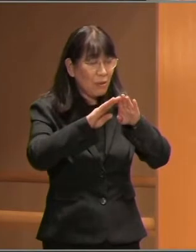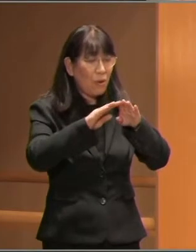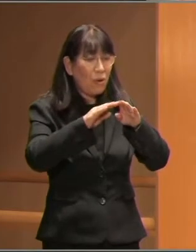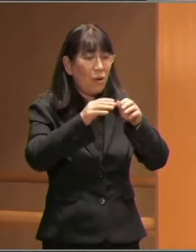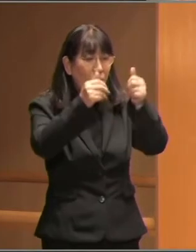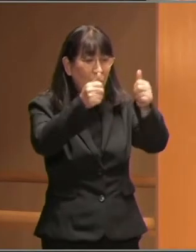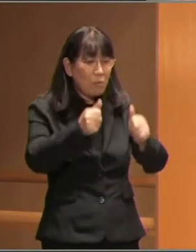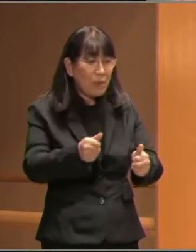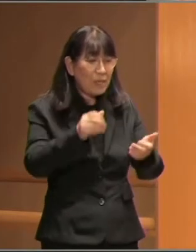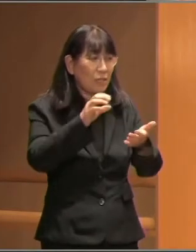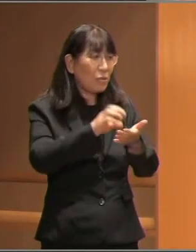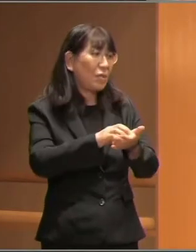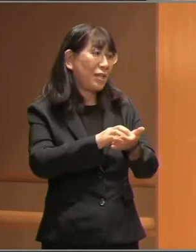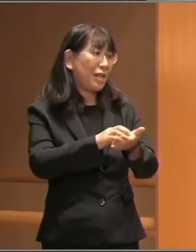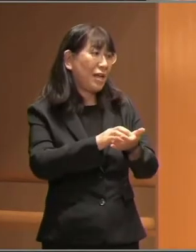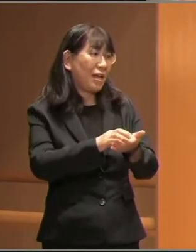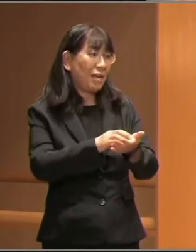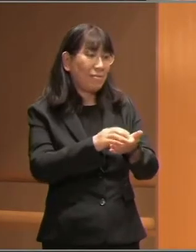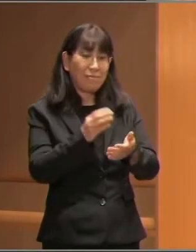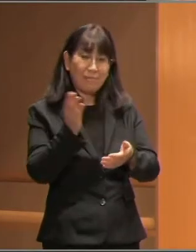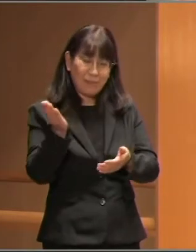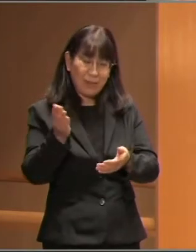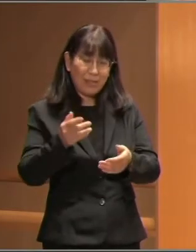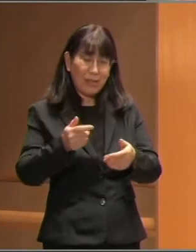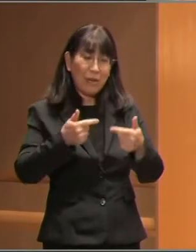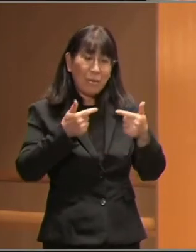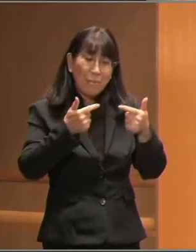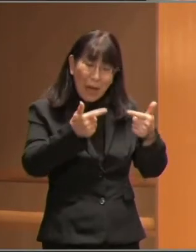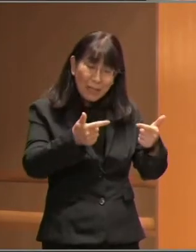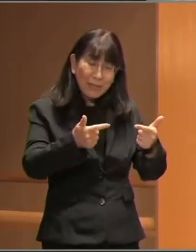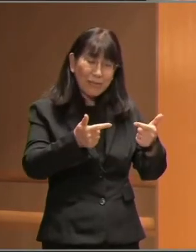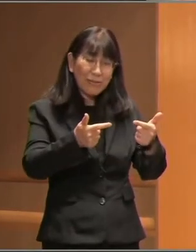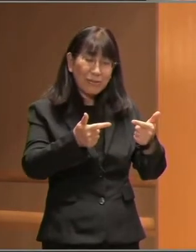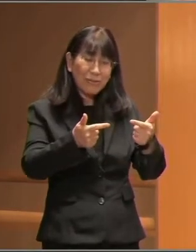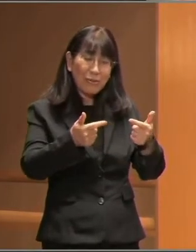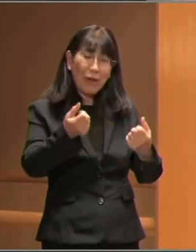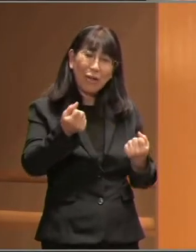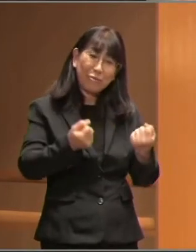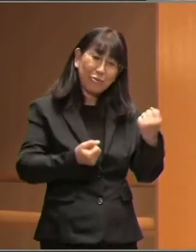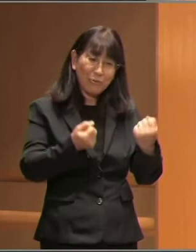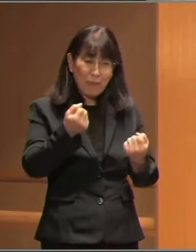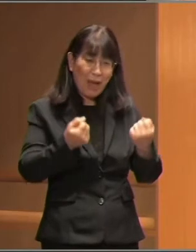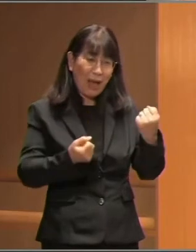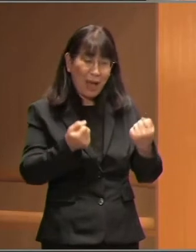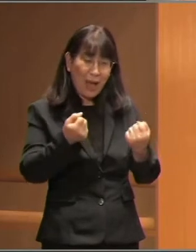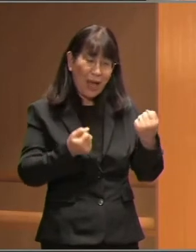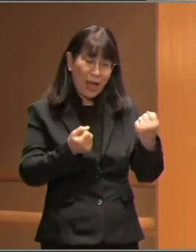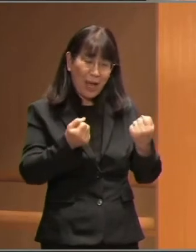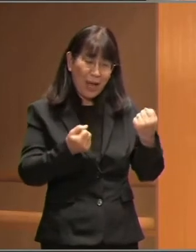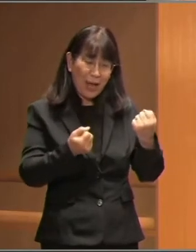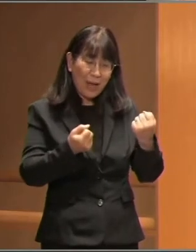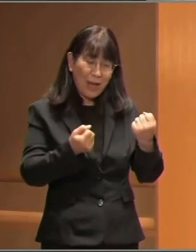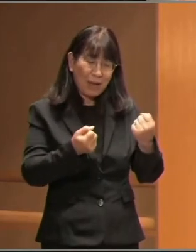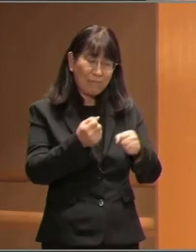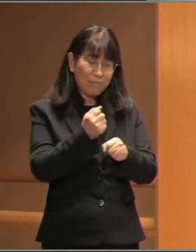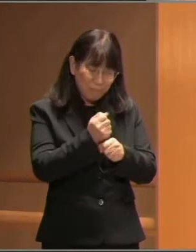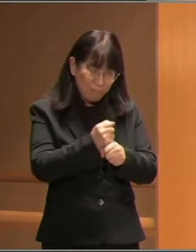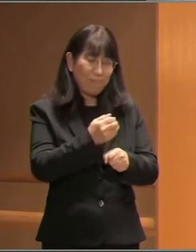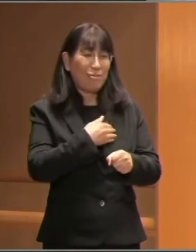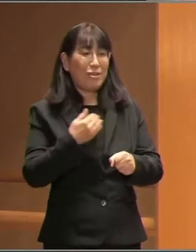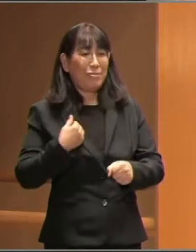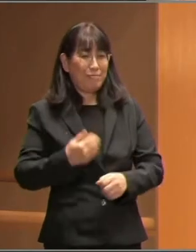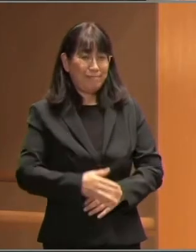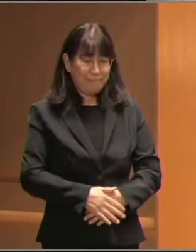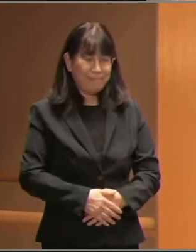Museum website, paper craft example. If you look at this, bus and also passenger cars can